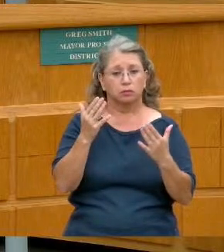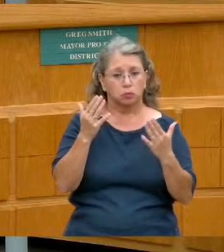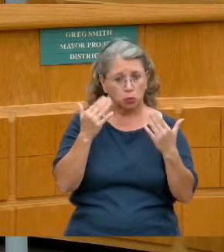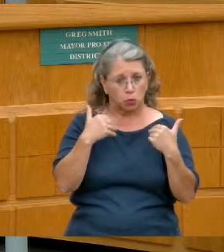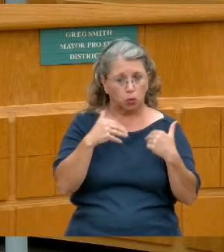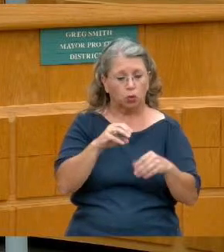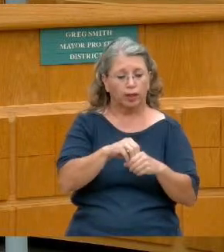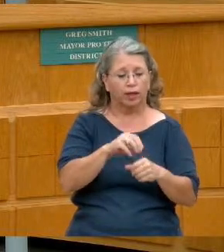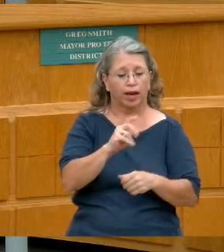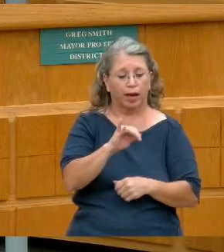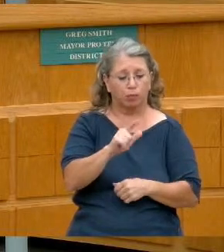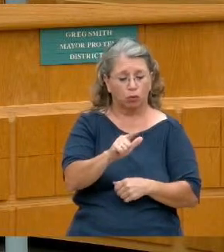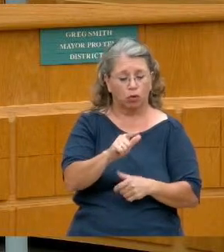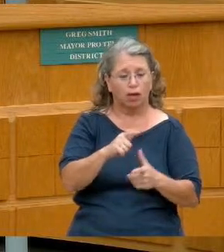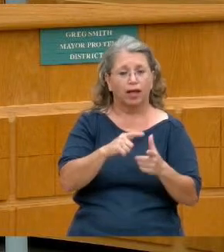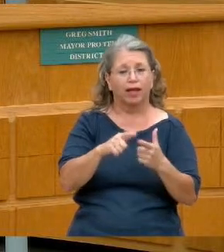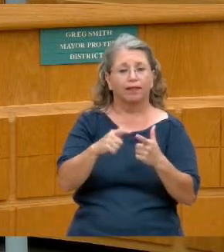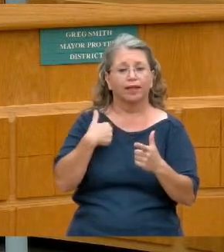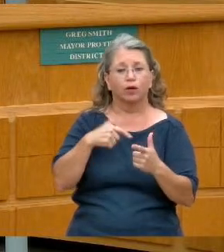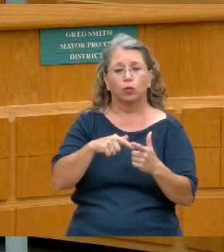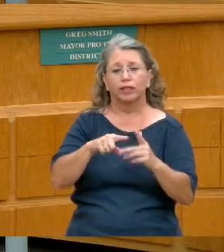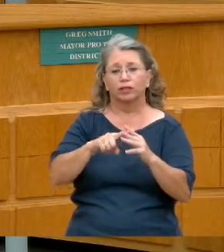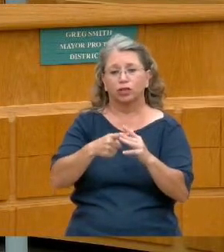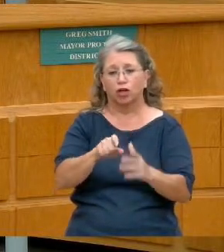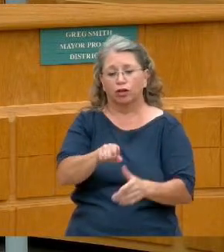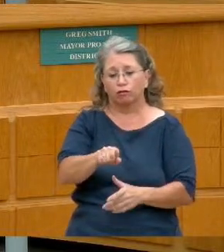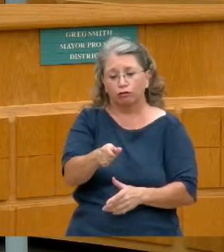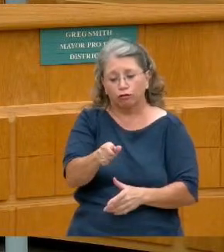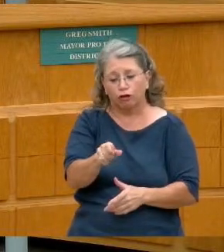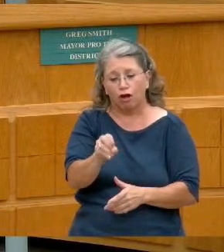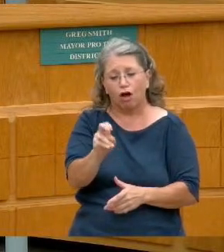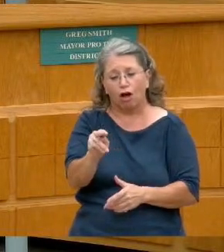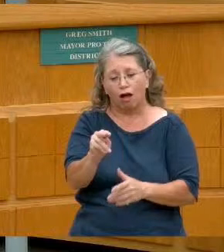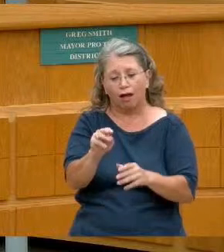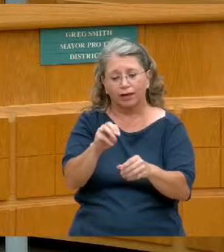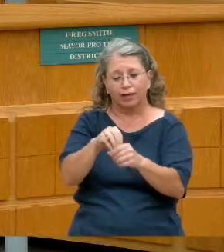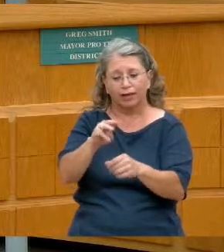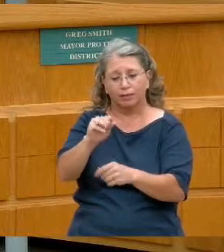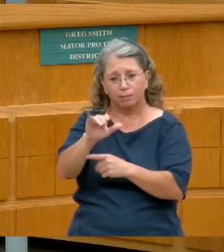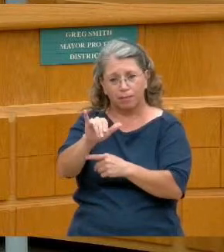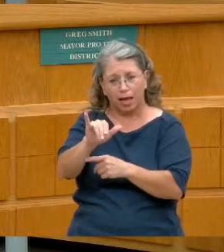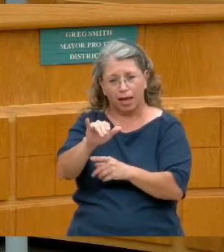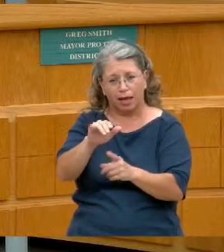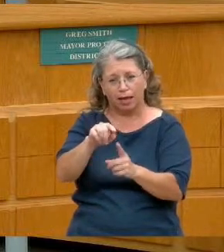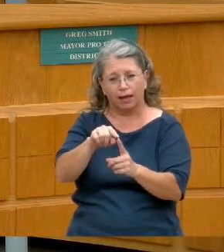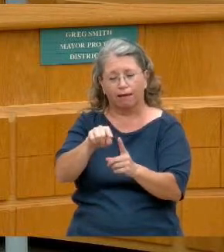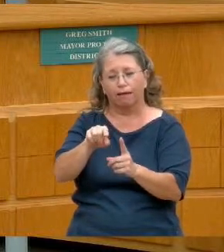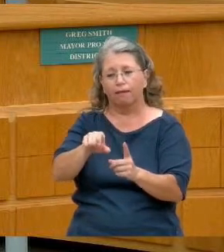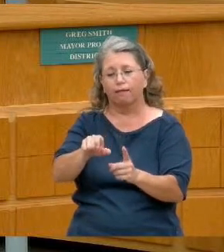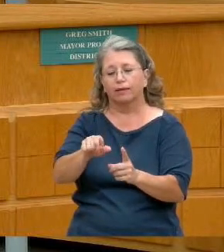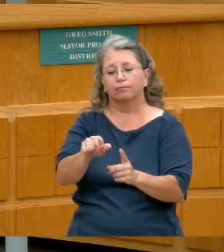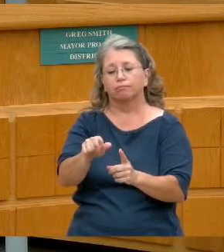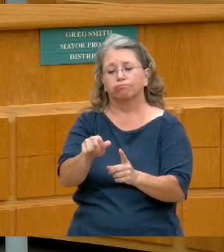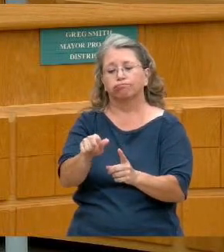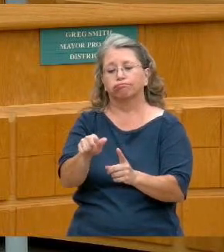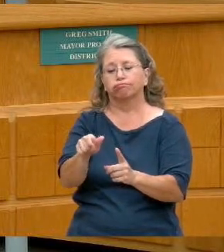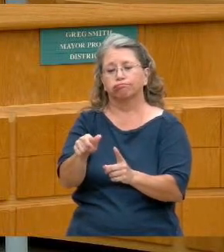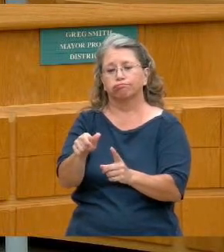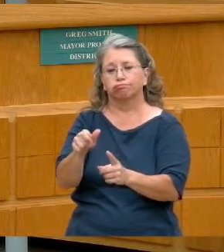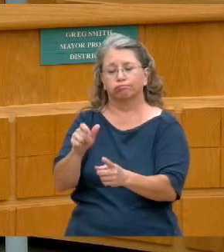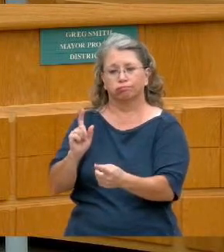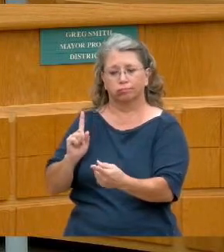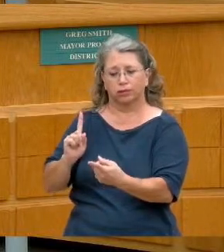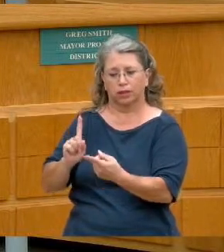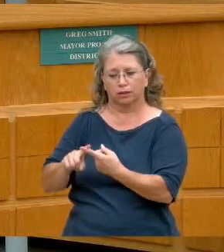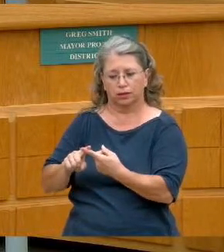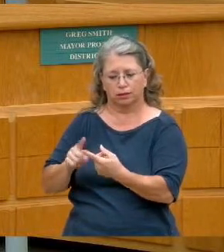us turning it back on, turning up the dial, and it starts heating up. And it took us till maybe last week or the week before that we really started to notice,